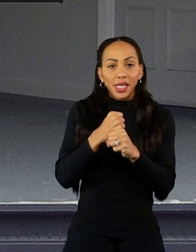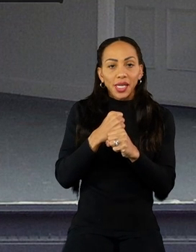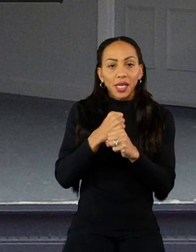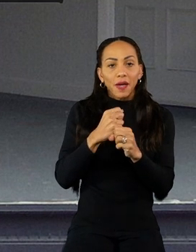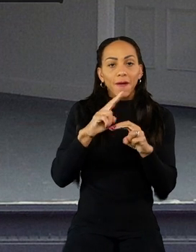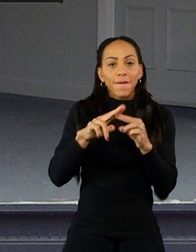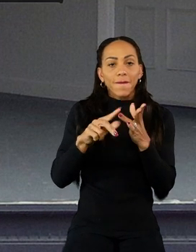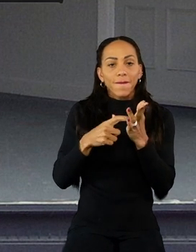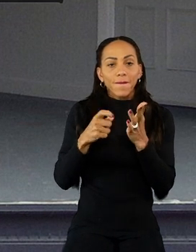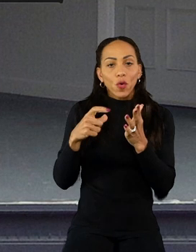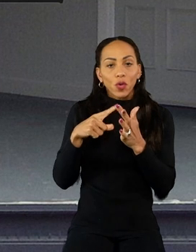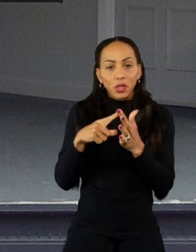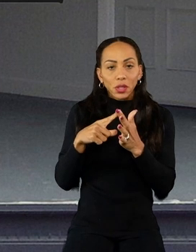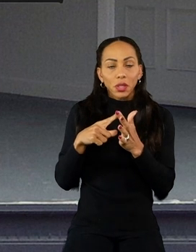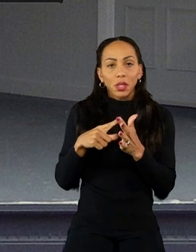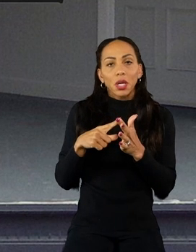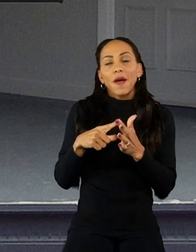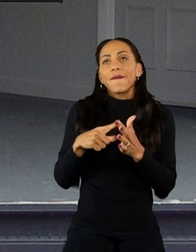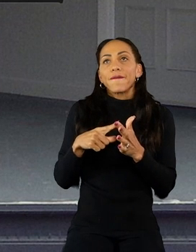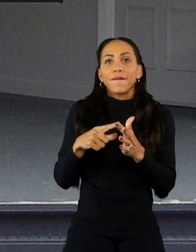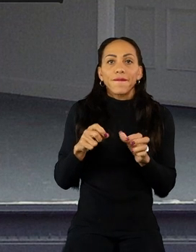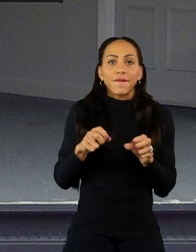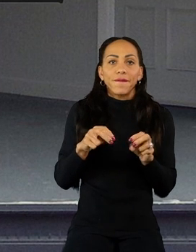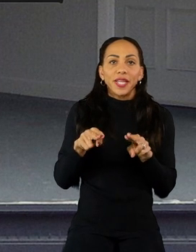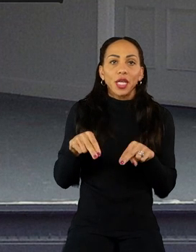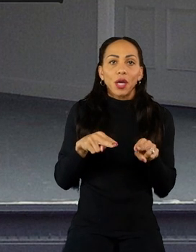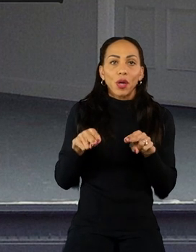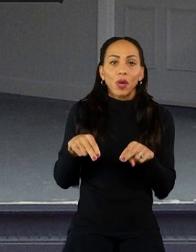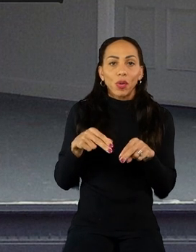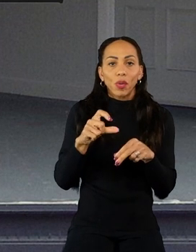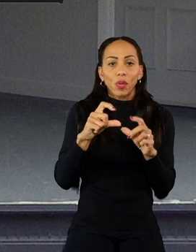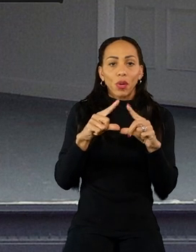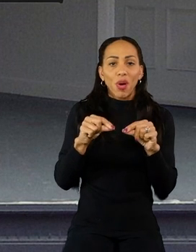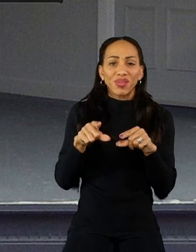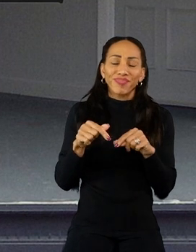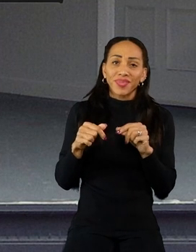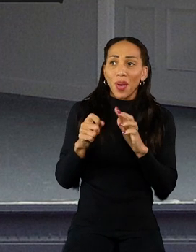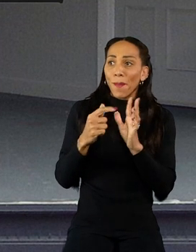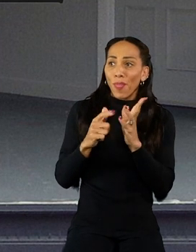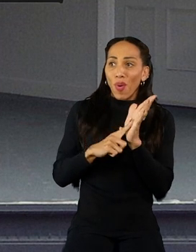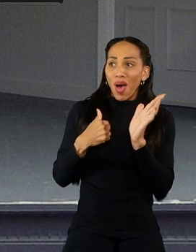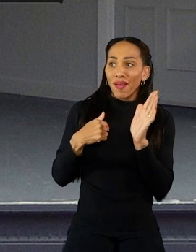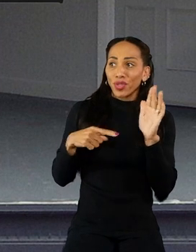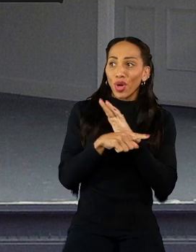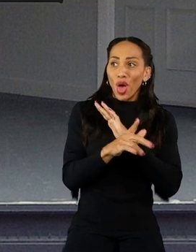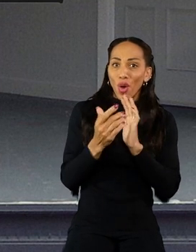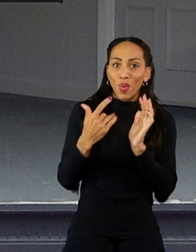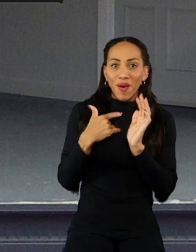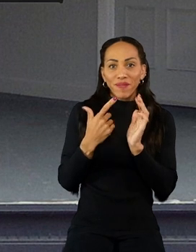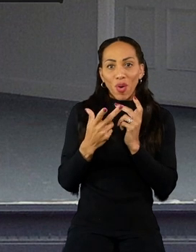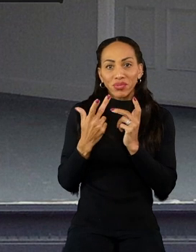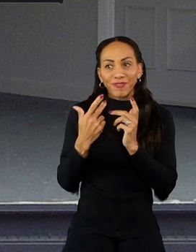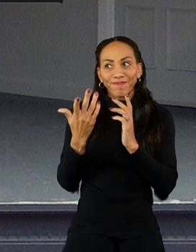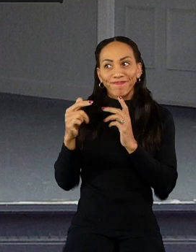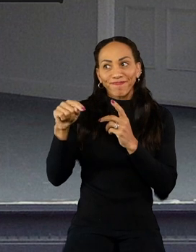GeForce video cards. It all sounds very gamey now. That's what it means. Yeah. Sorry, Paul. I'm just going to have to